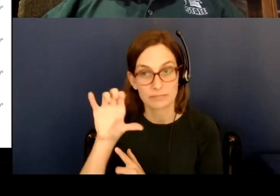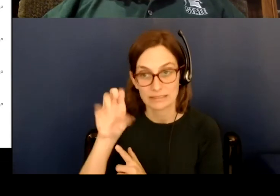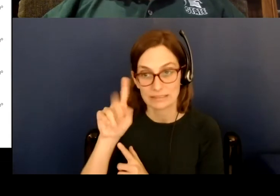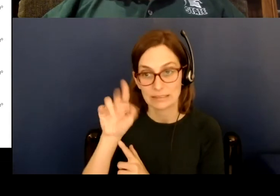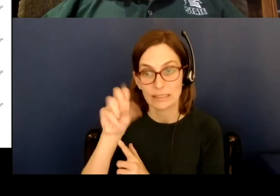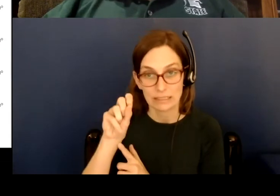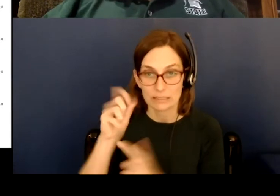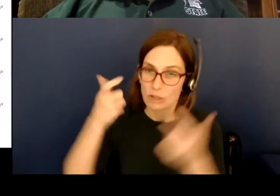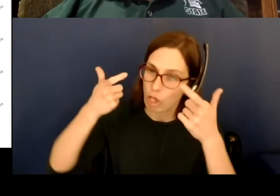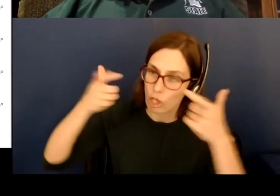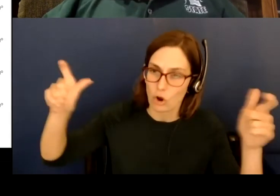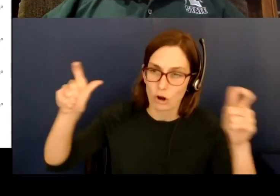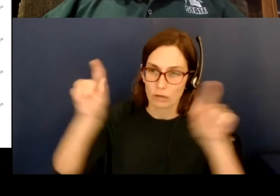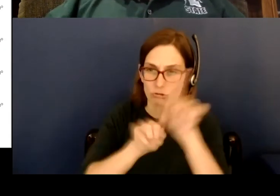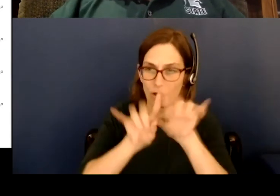large constellation, all right?